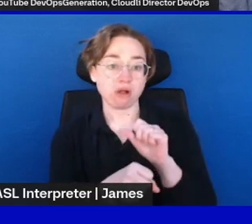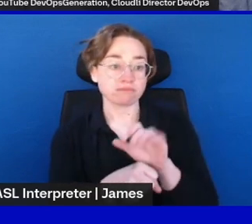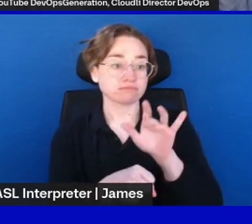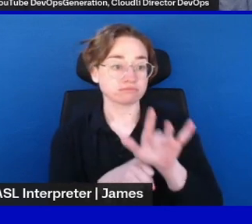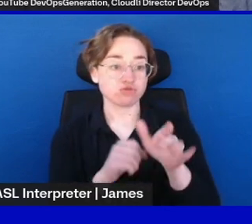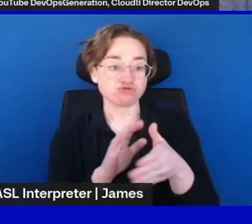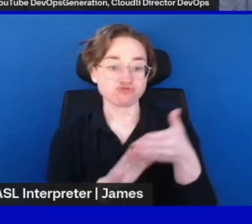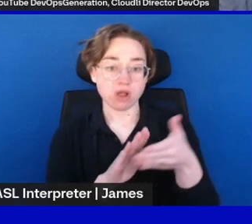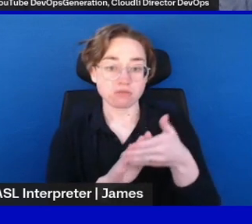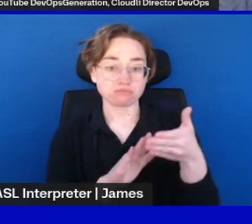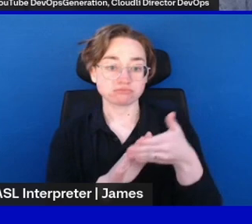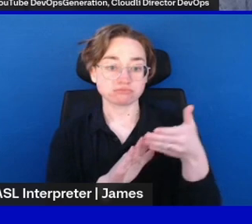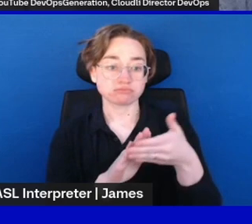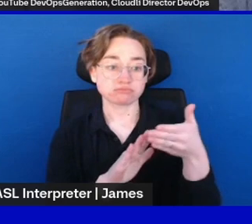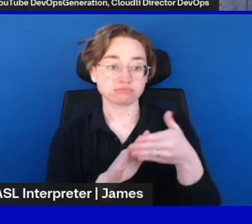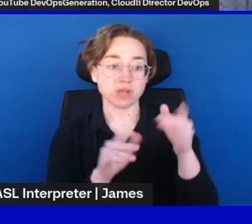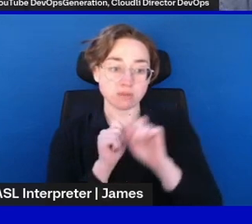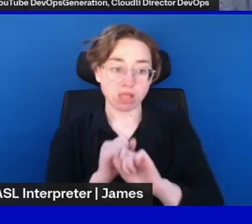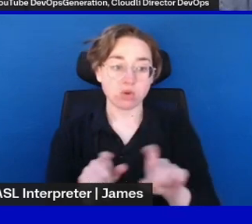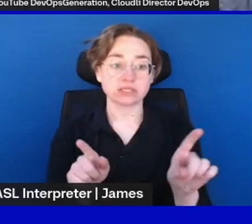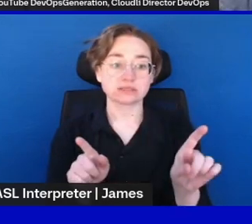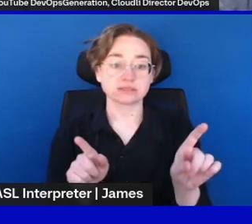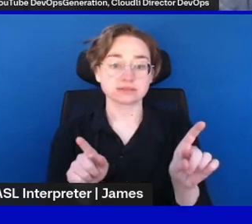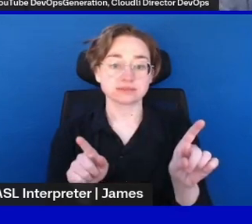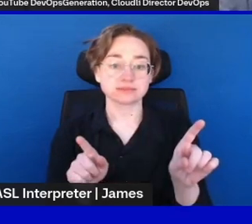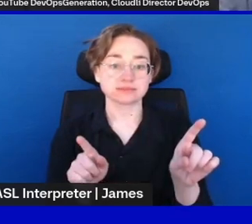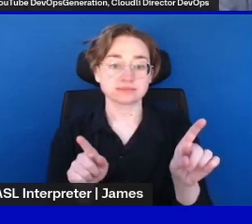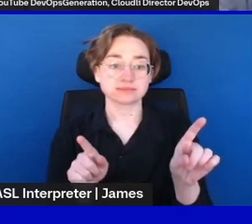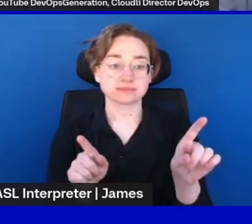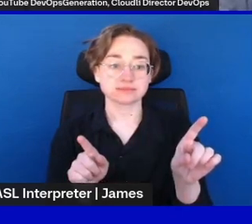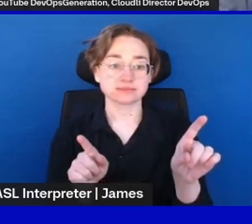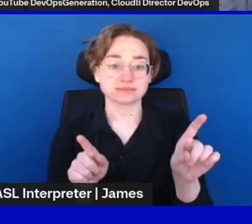we hit run, and it deploys.